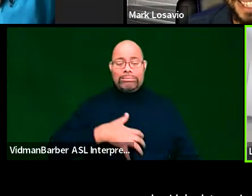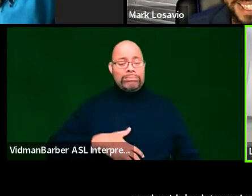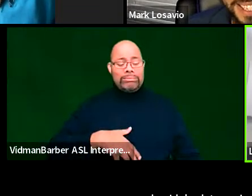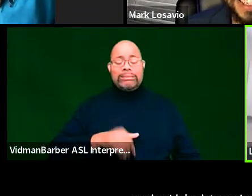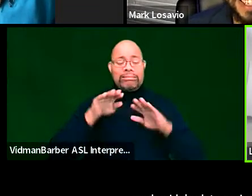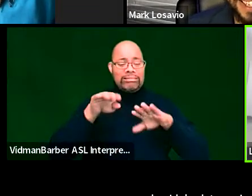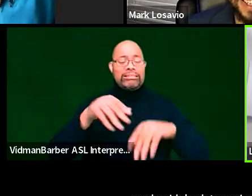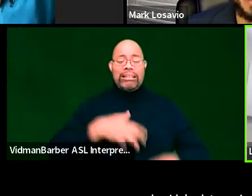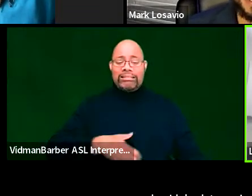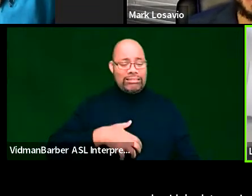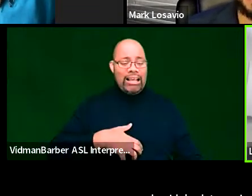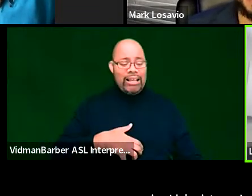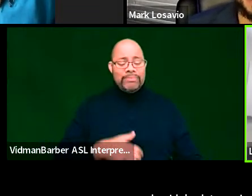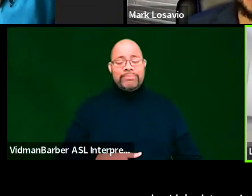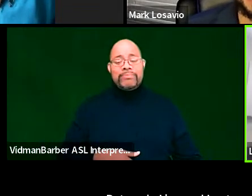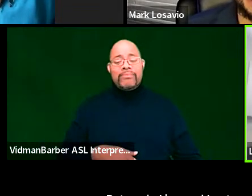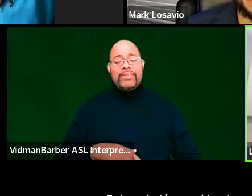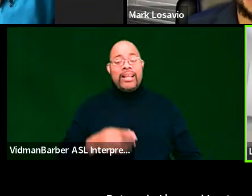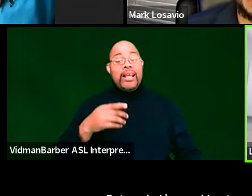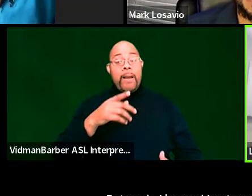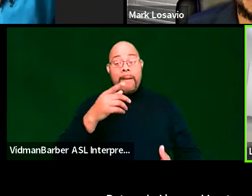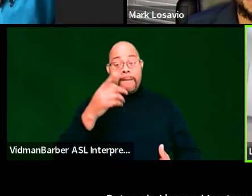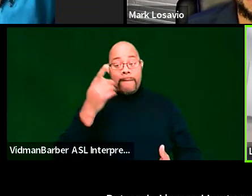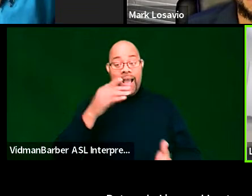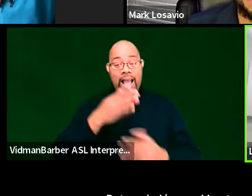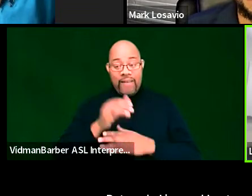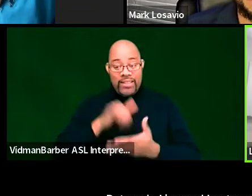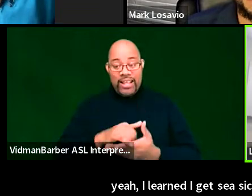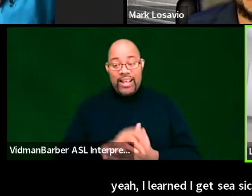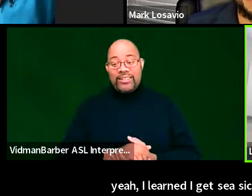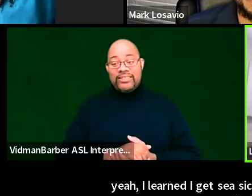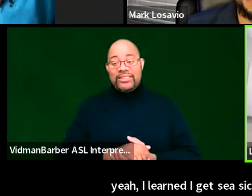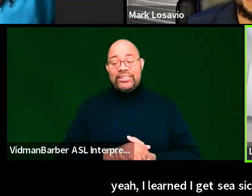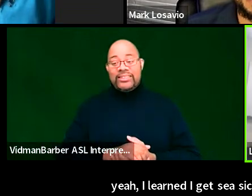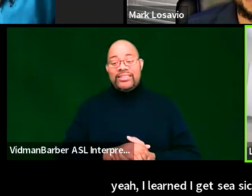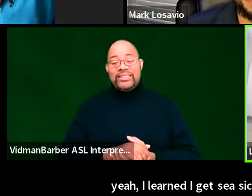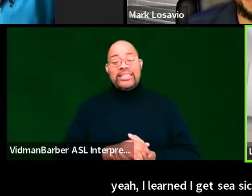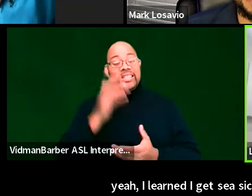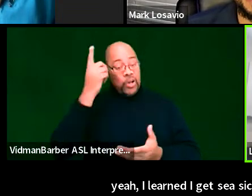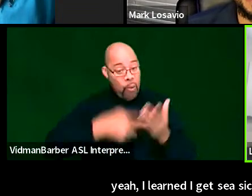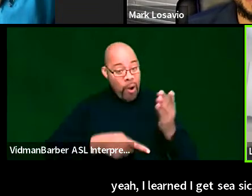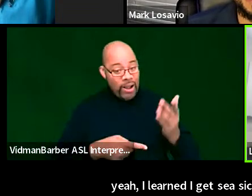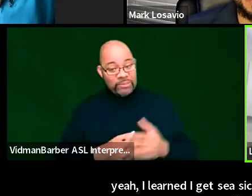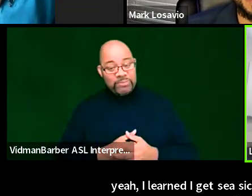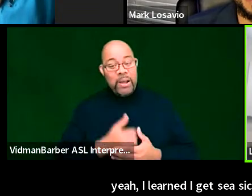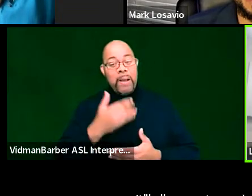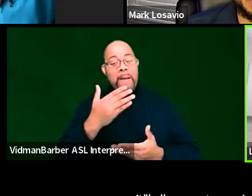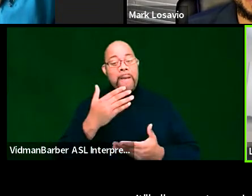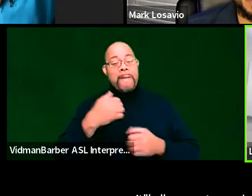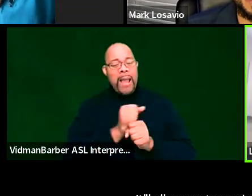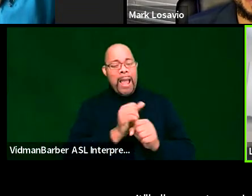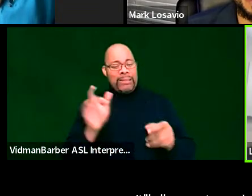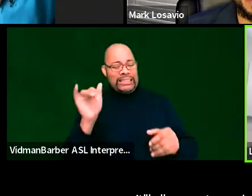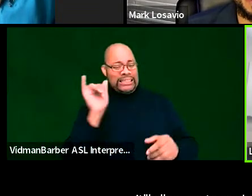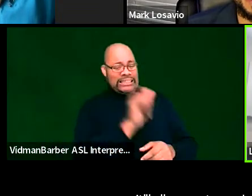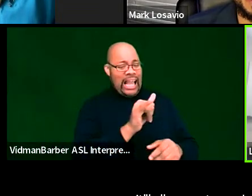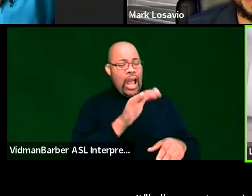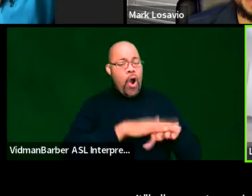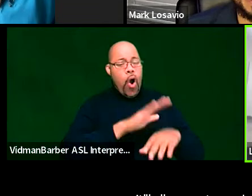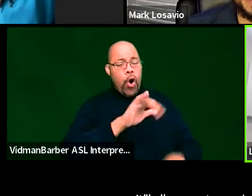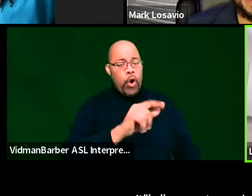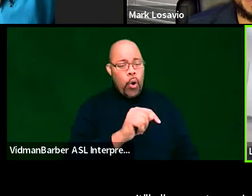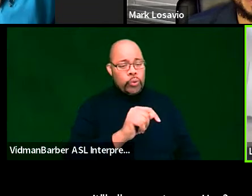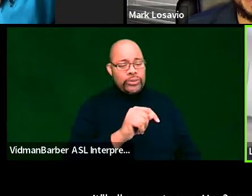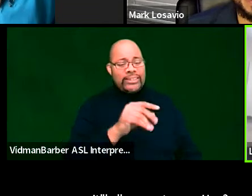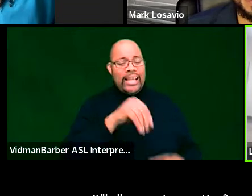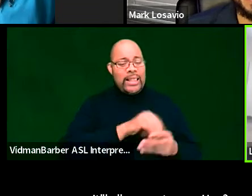And in the midst of that, it allowed me to say, hey, you know what? Maybe sticking closer to the coast and in the